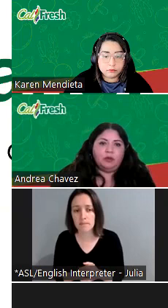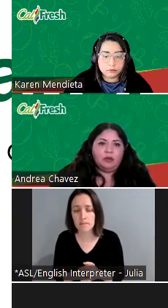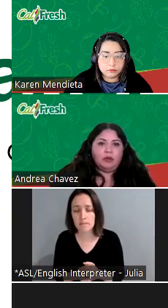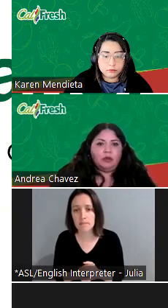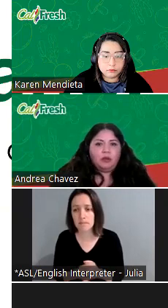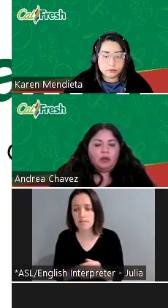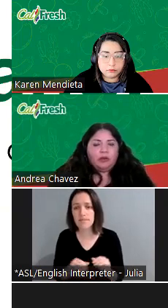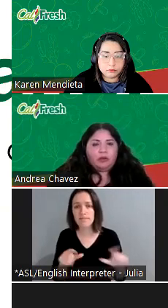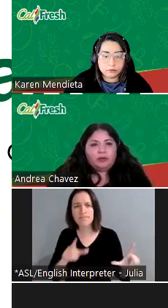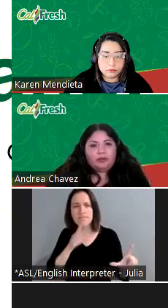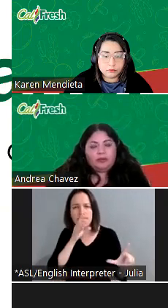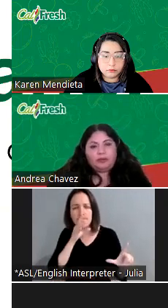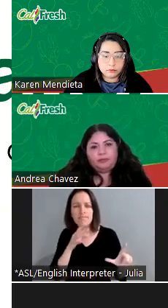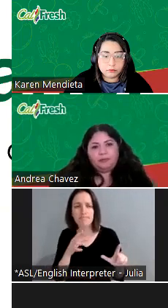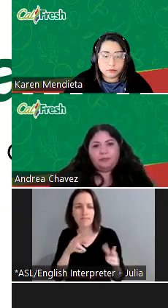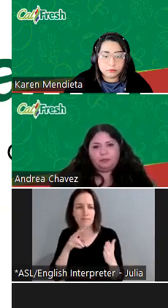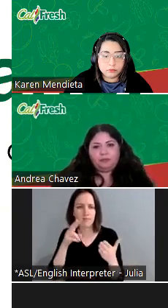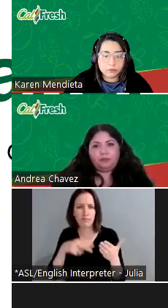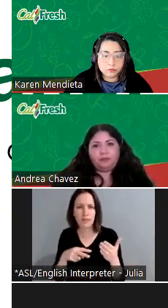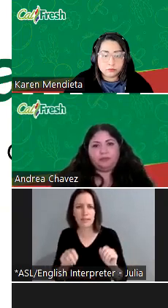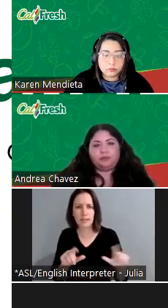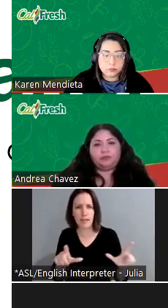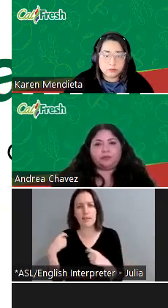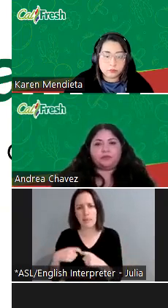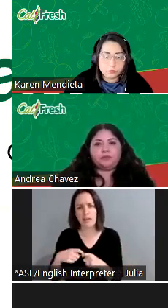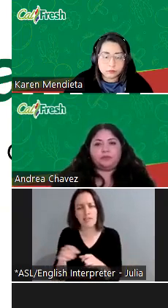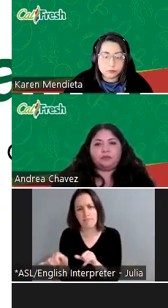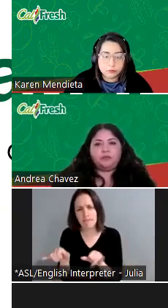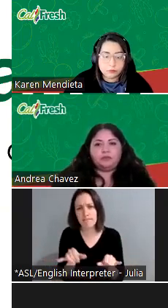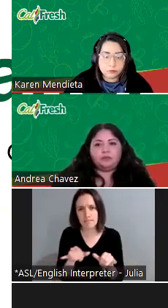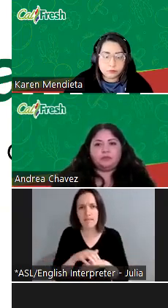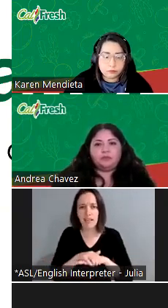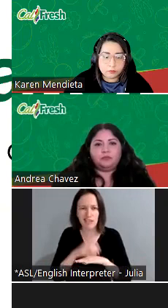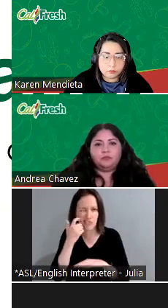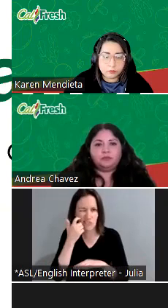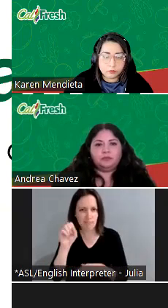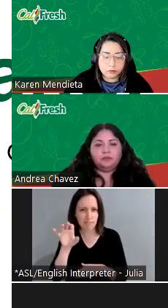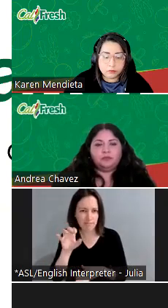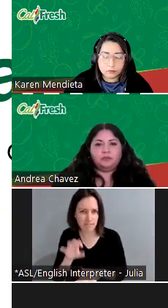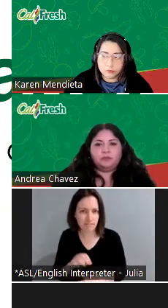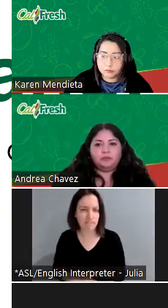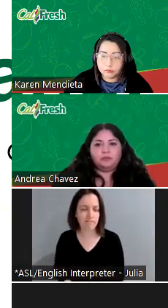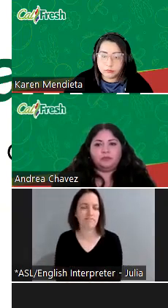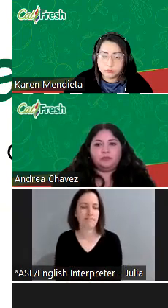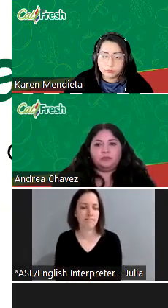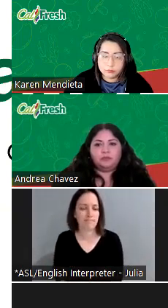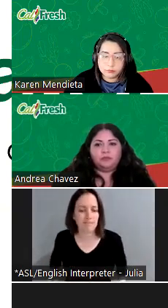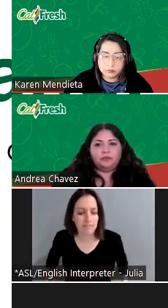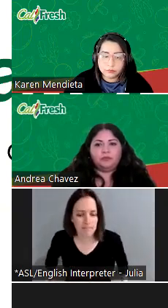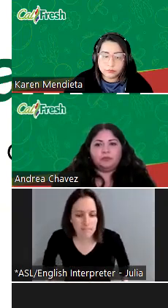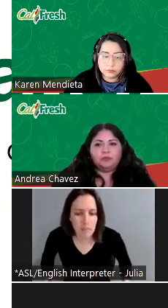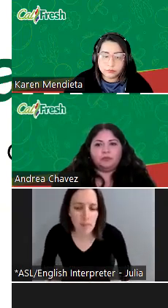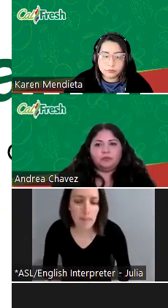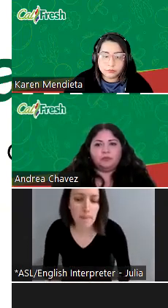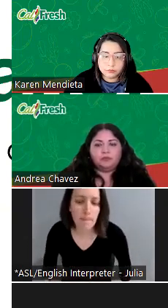Buenas tardes. Para facilitar el acceso a servicios de idioma, esta reunión contará con interpretación simultánea en español. Si está utilizando una